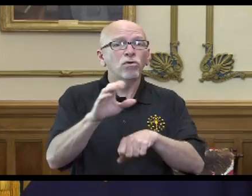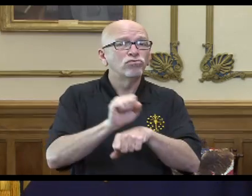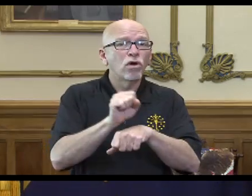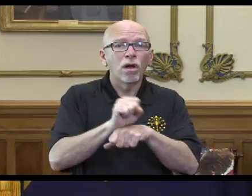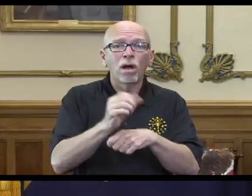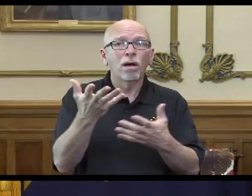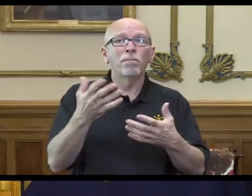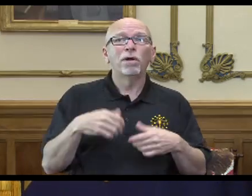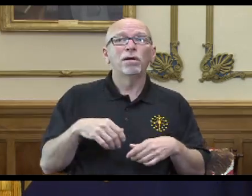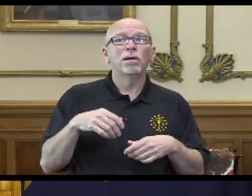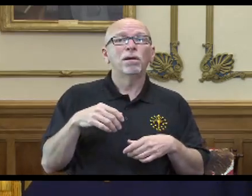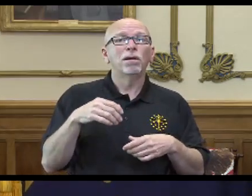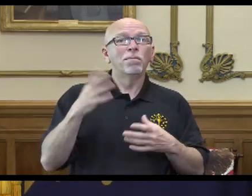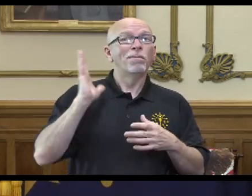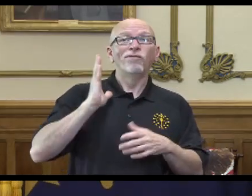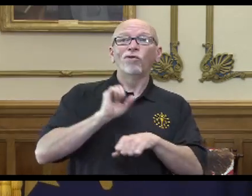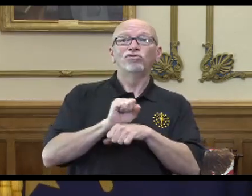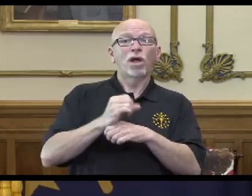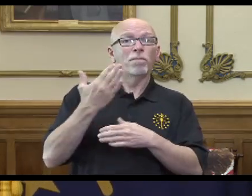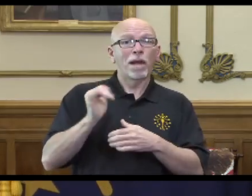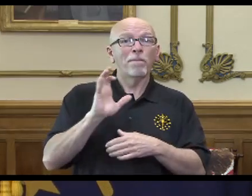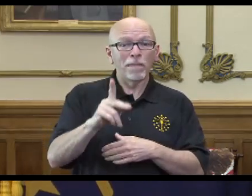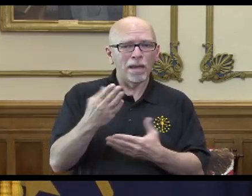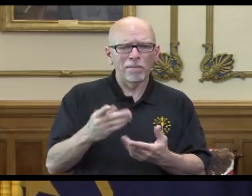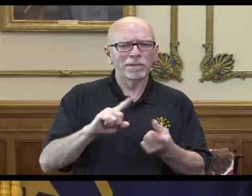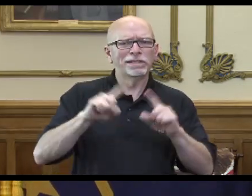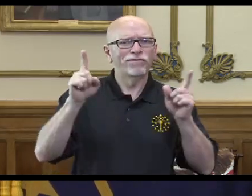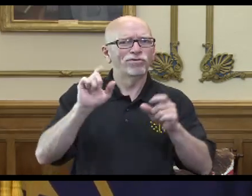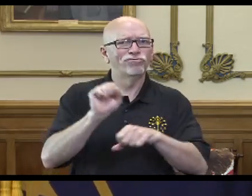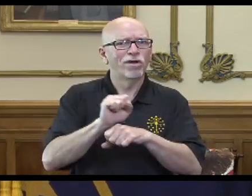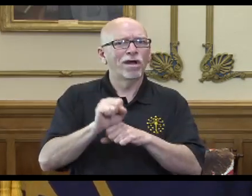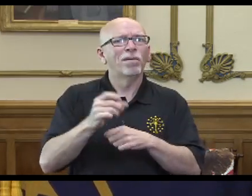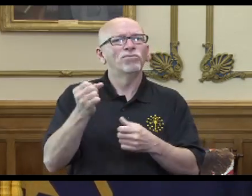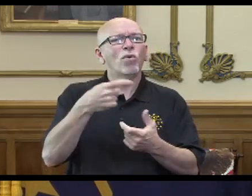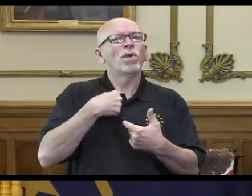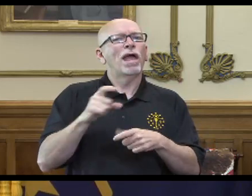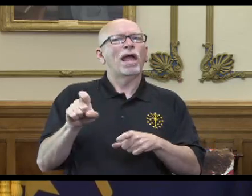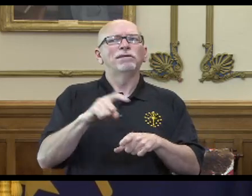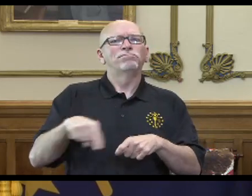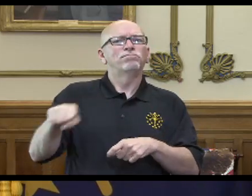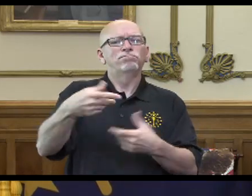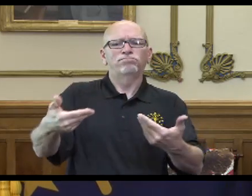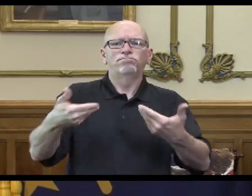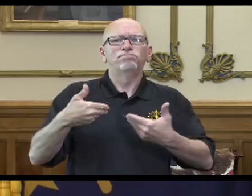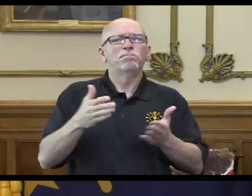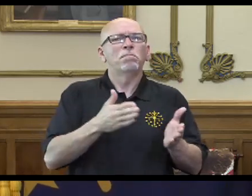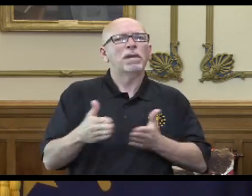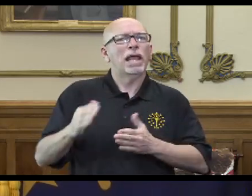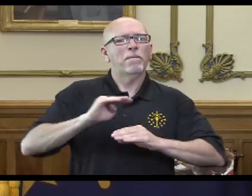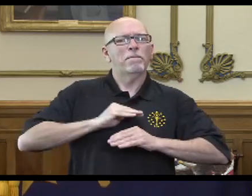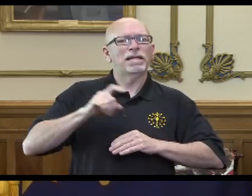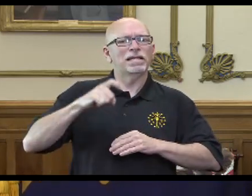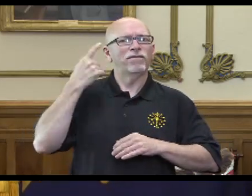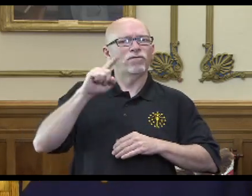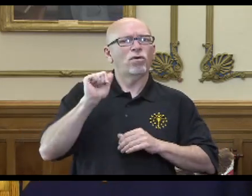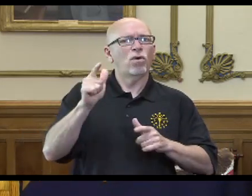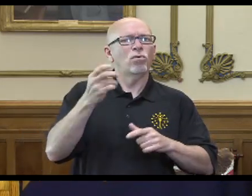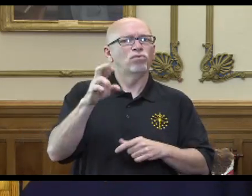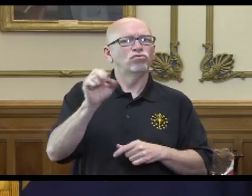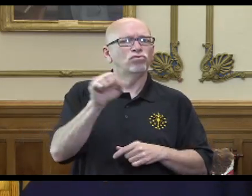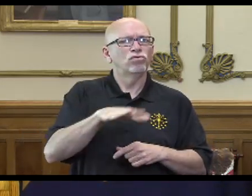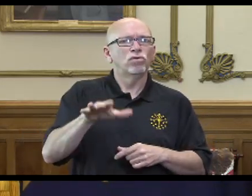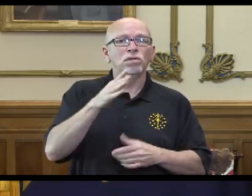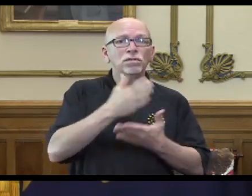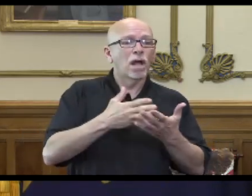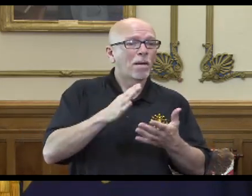your former employer. And ask them to bring me a plan that meets the needs of Hoosiers, those folks who, again, who are out of